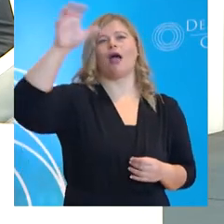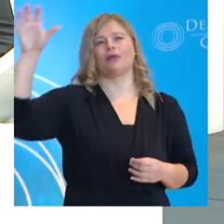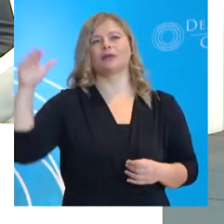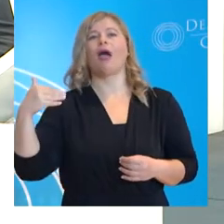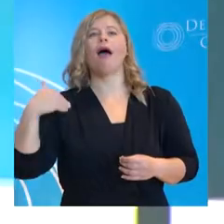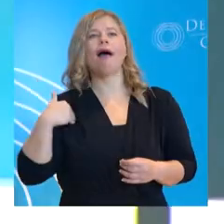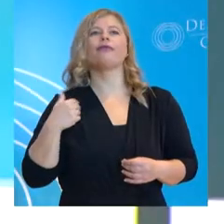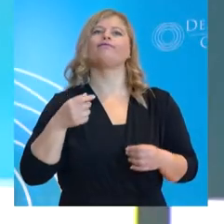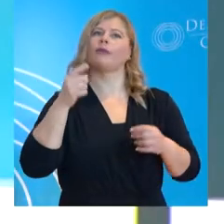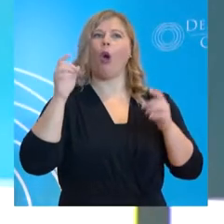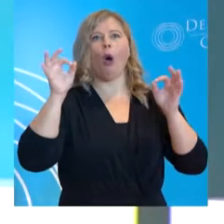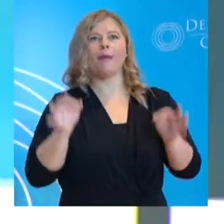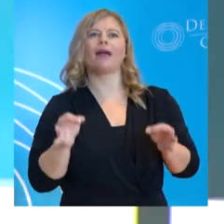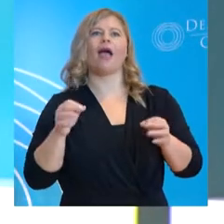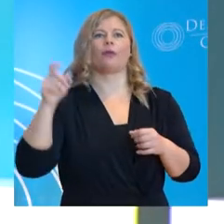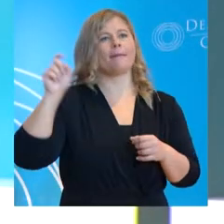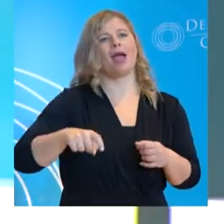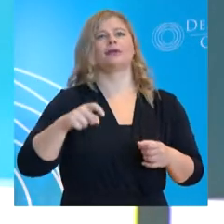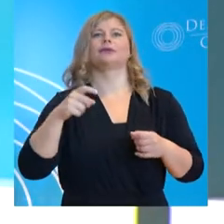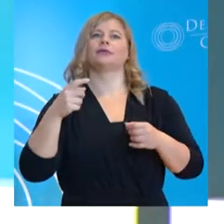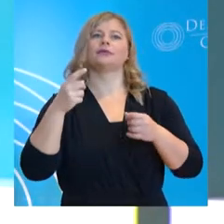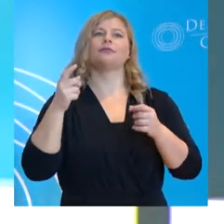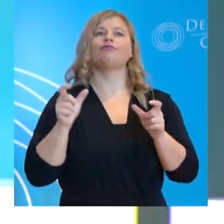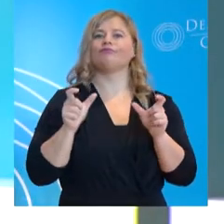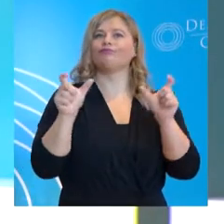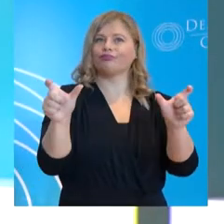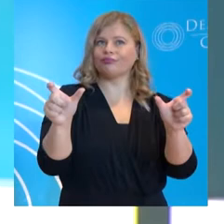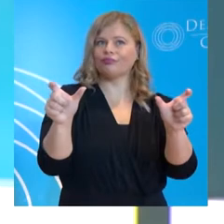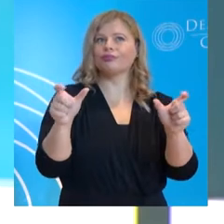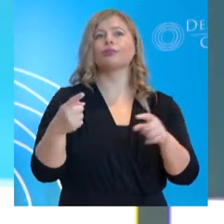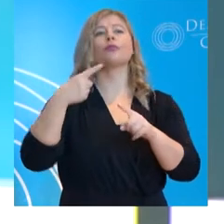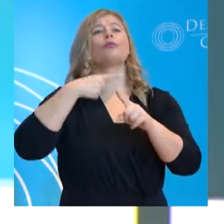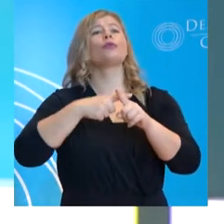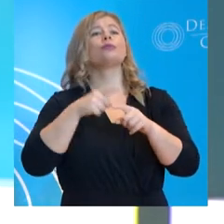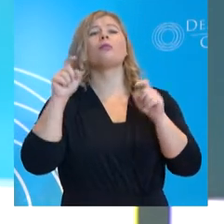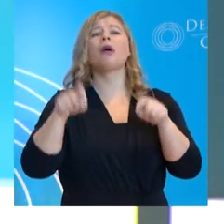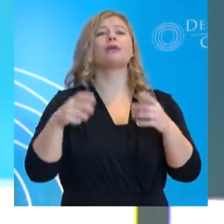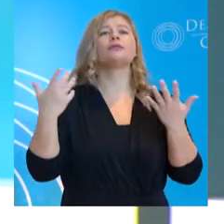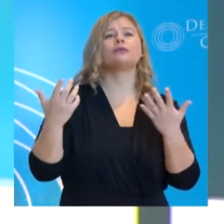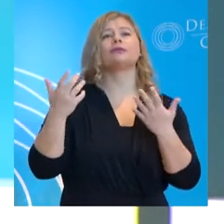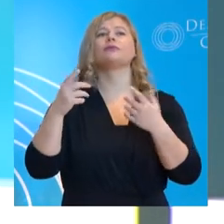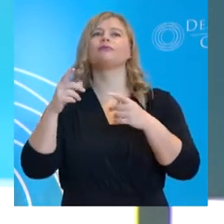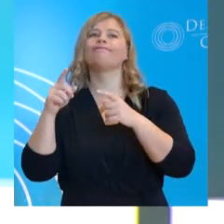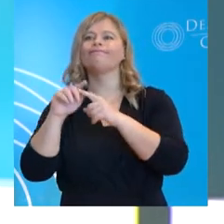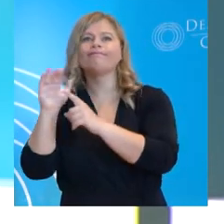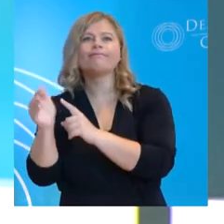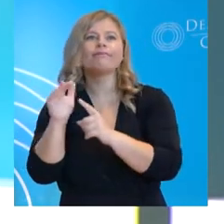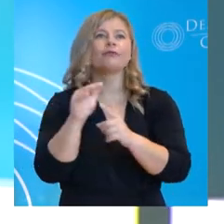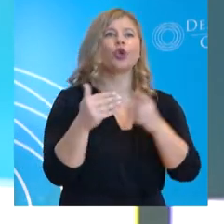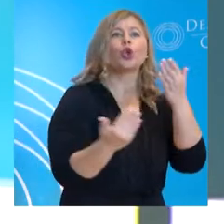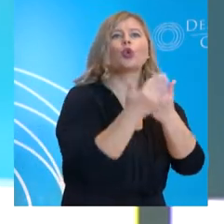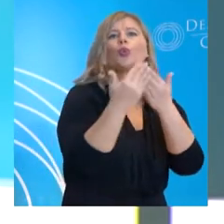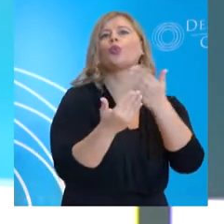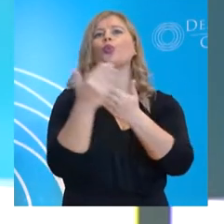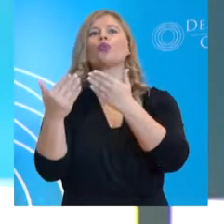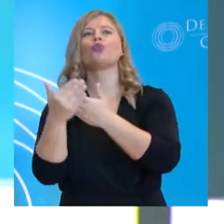to defend ourselves, but at the same time, within the context of NATO, we are adding resources to our transatlantic alliance.